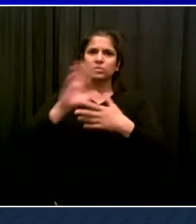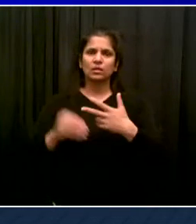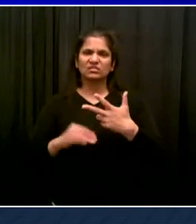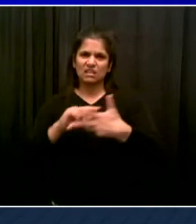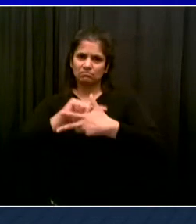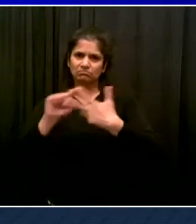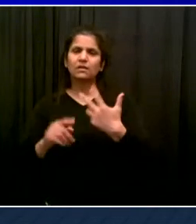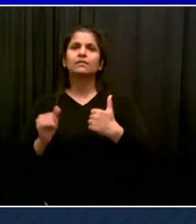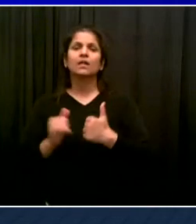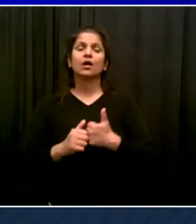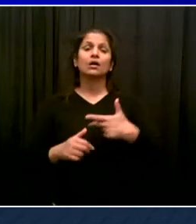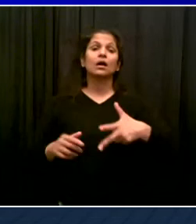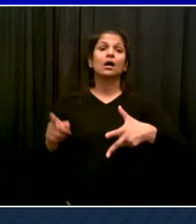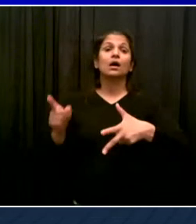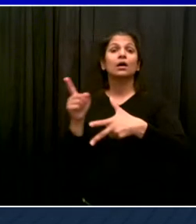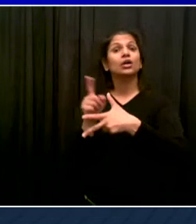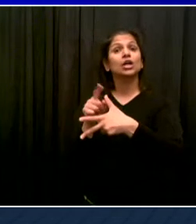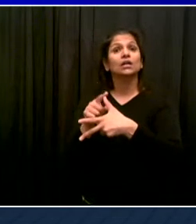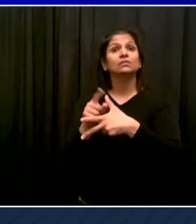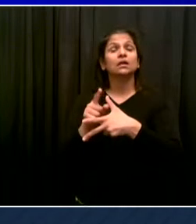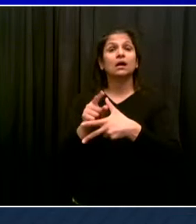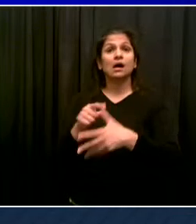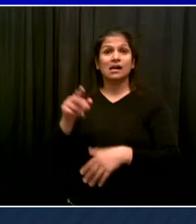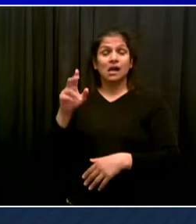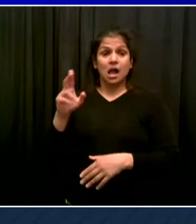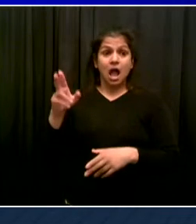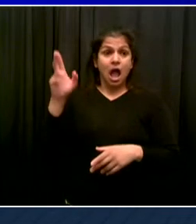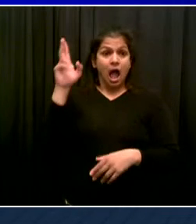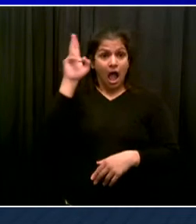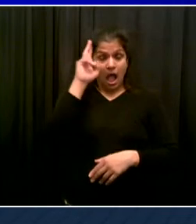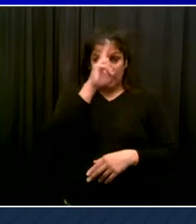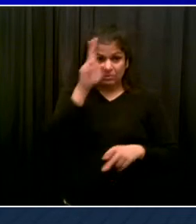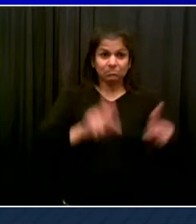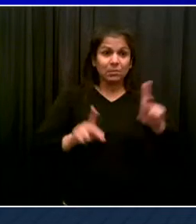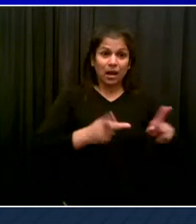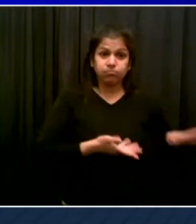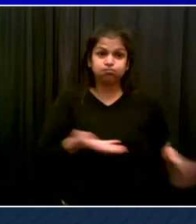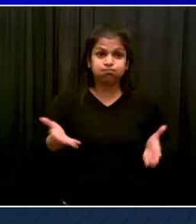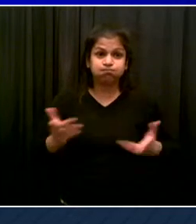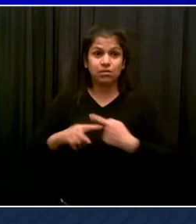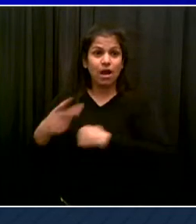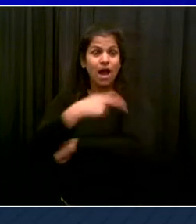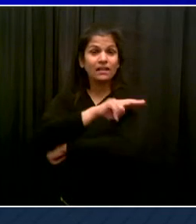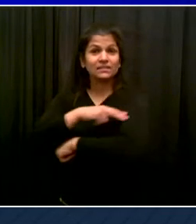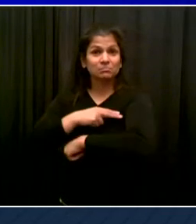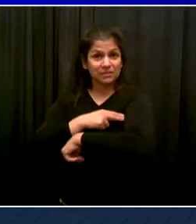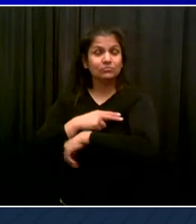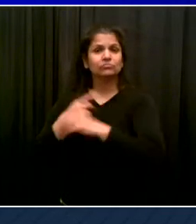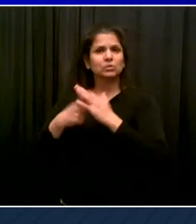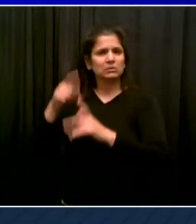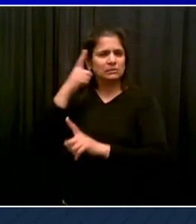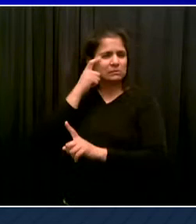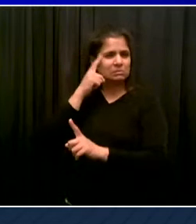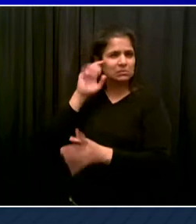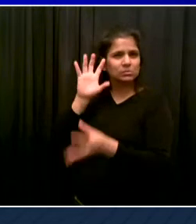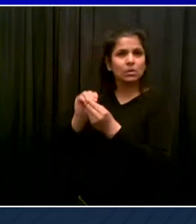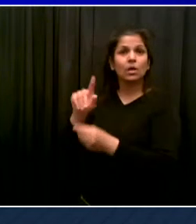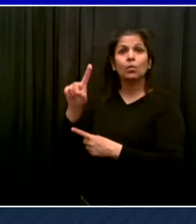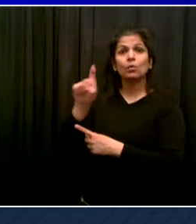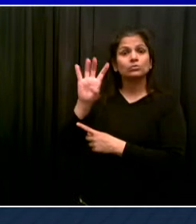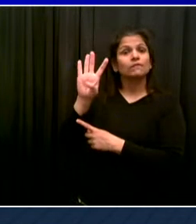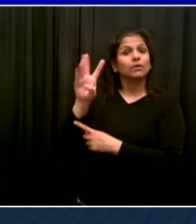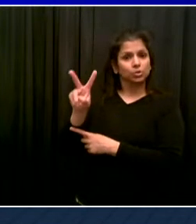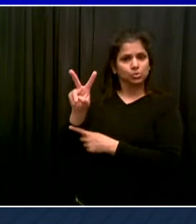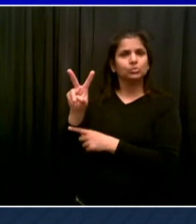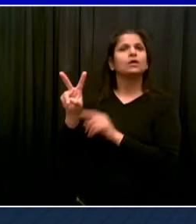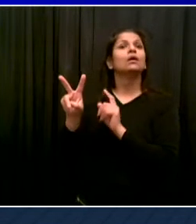hospitals for suspected COVID-19. Today's report, 142 patients. You can see on that chart there, that's one of the lowest we've